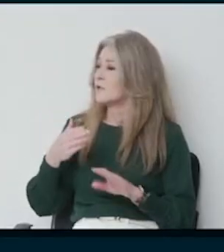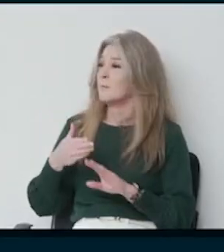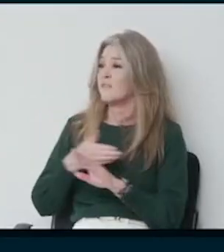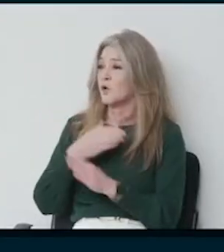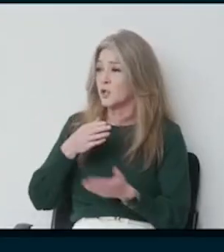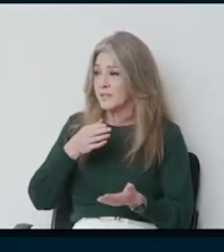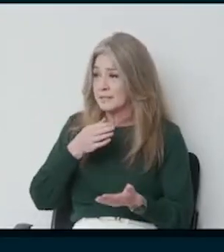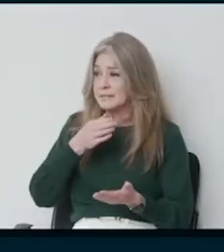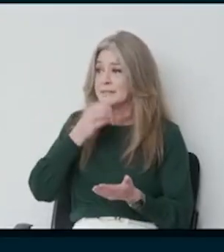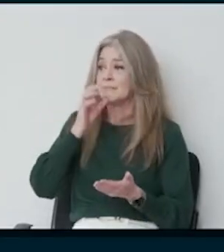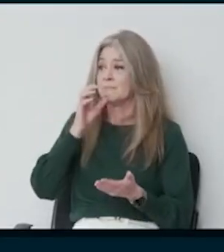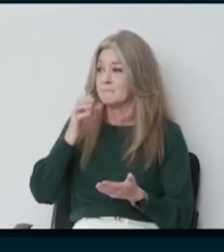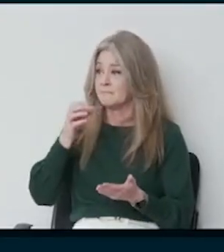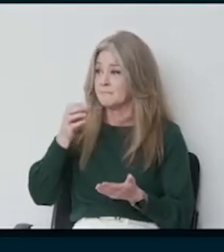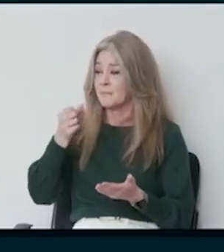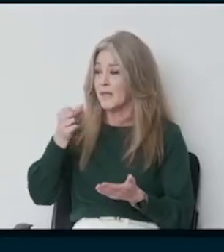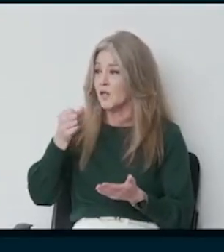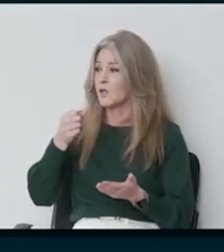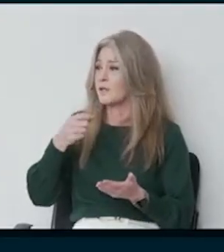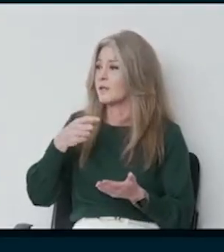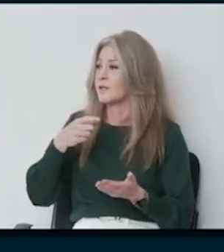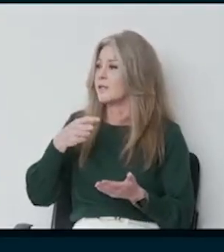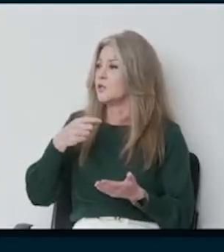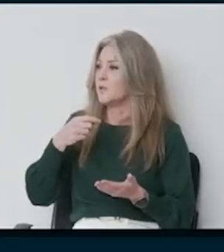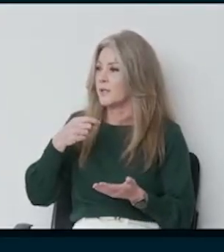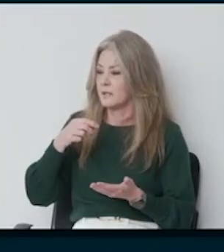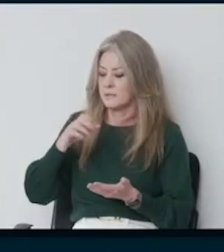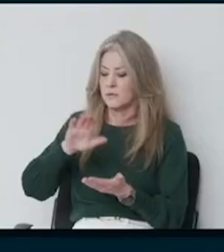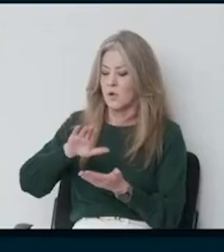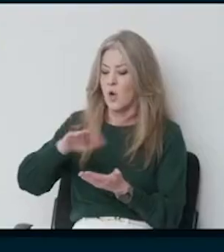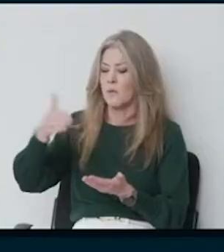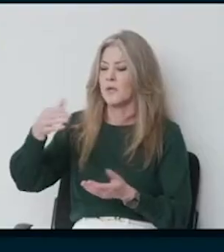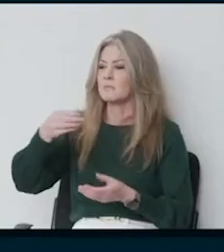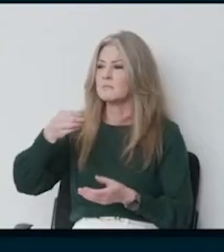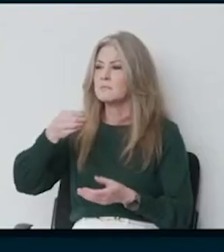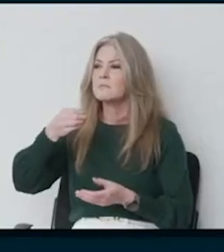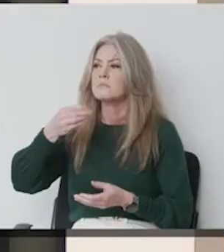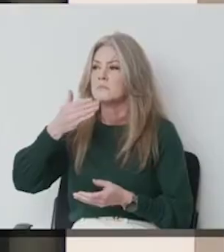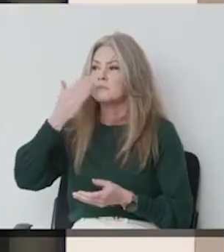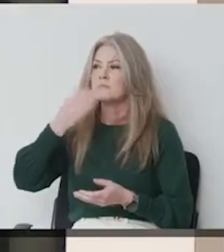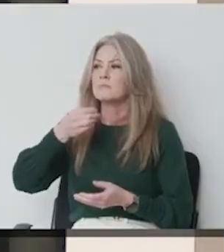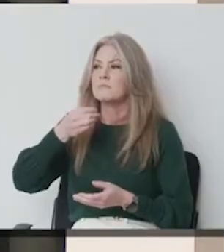sip, you can take a sniff, right?